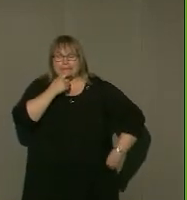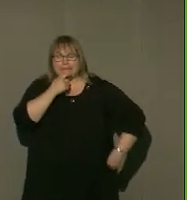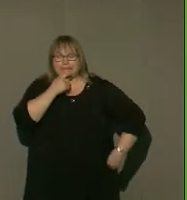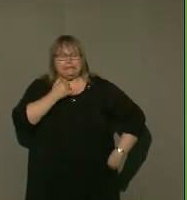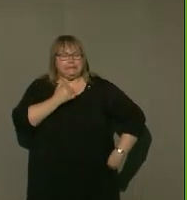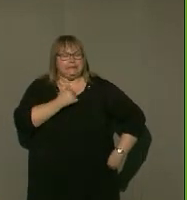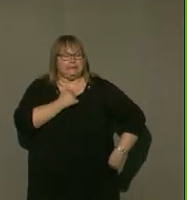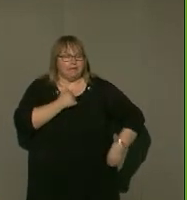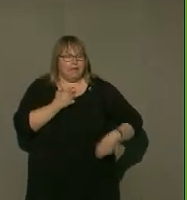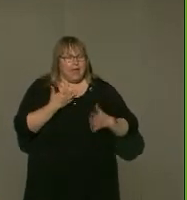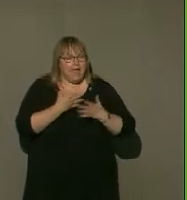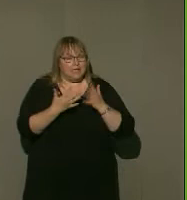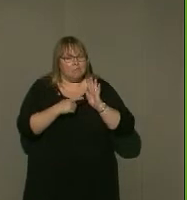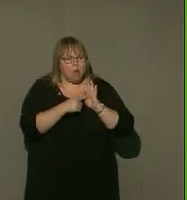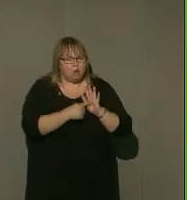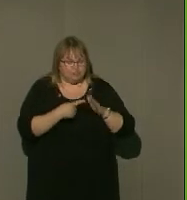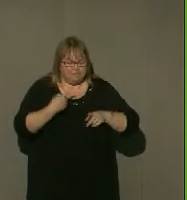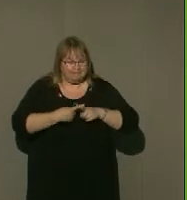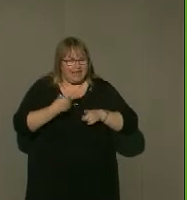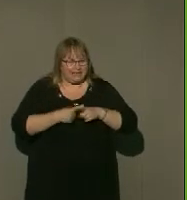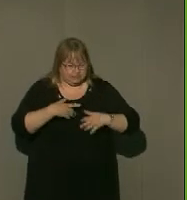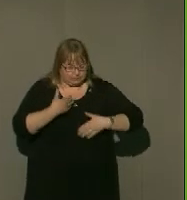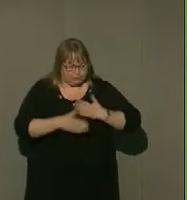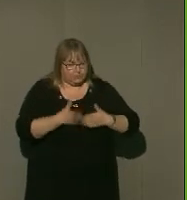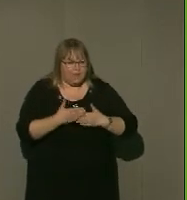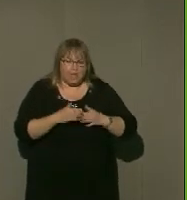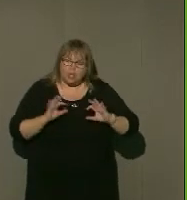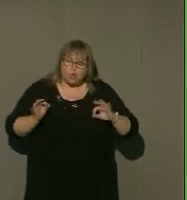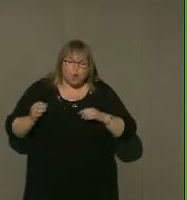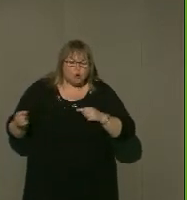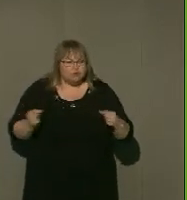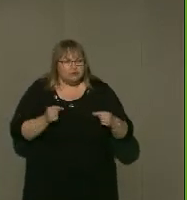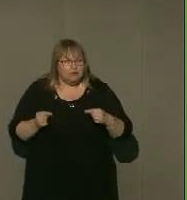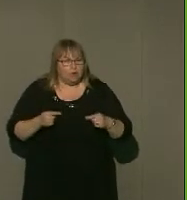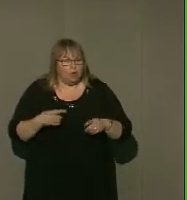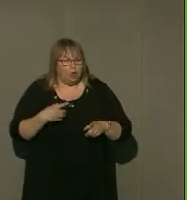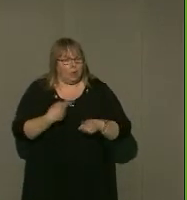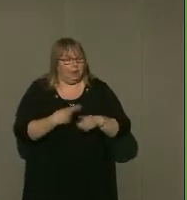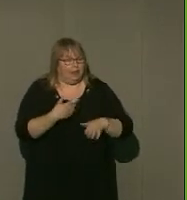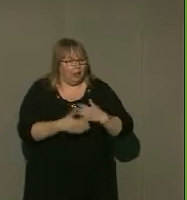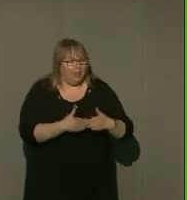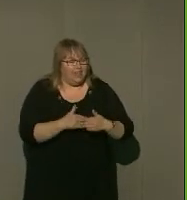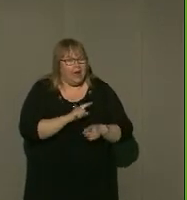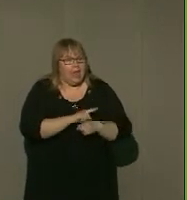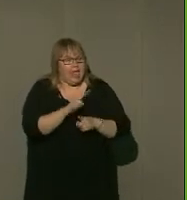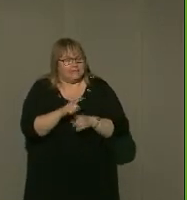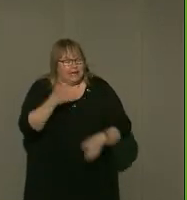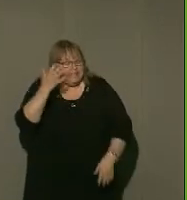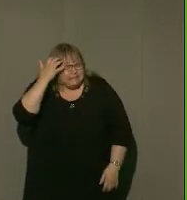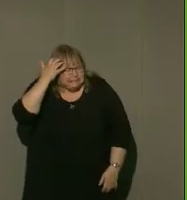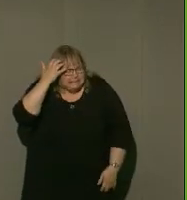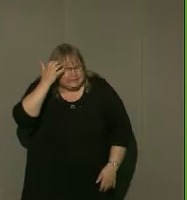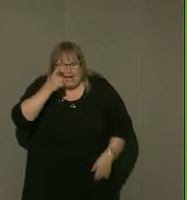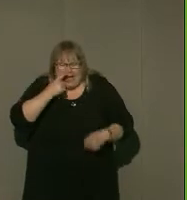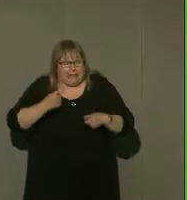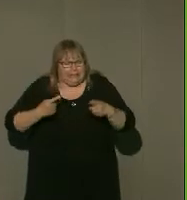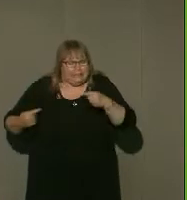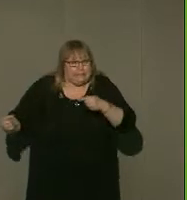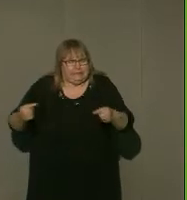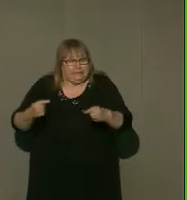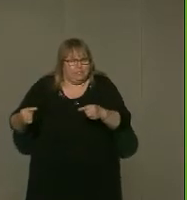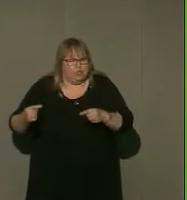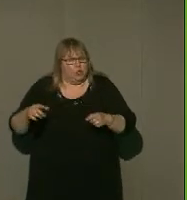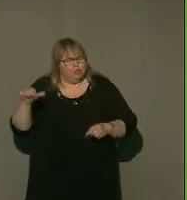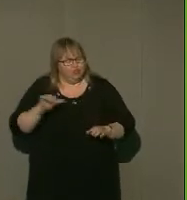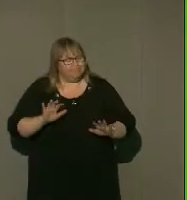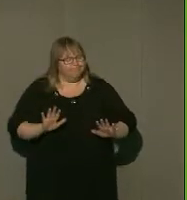tabled or fast-tracked as quick and uncontroversial quickly do become very controversial, and I think we should have the